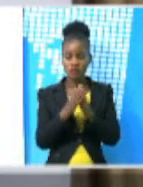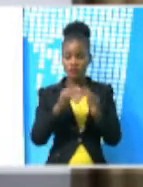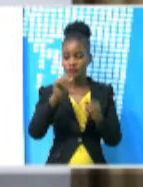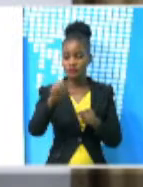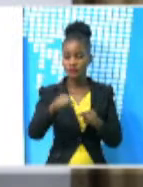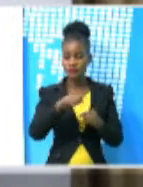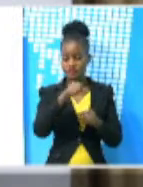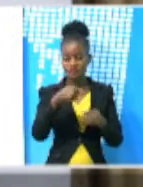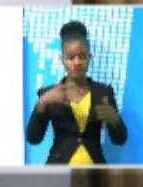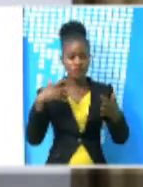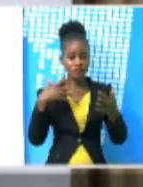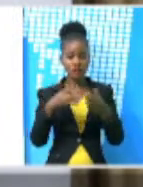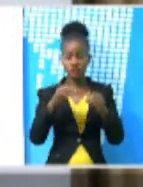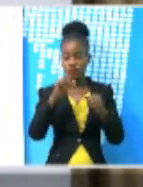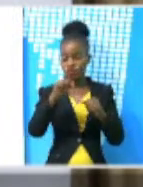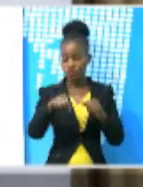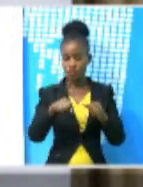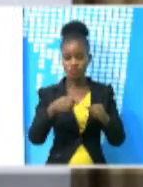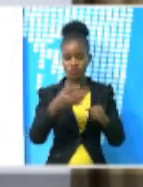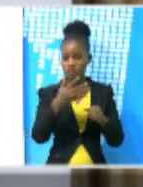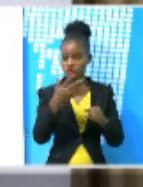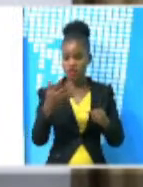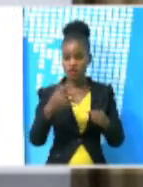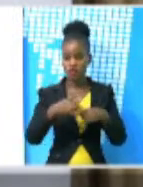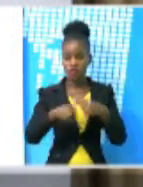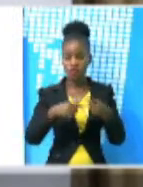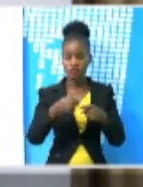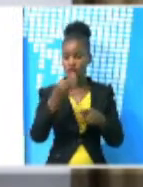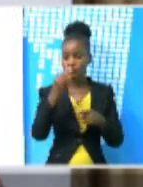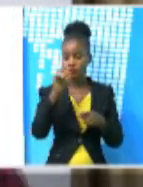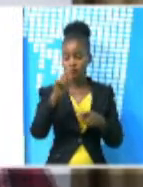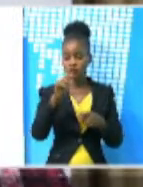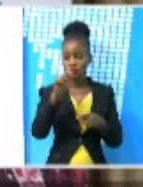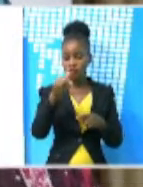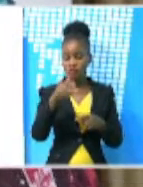reached the percentage, we are still in